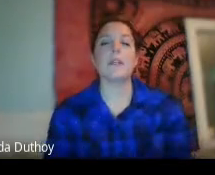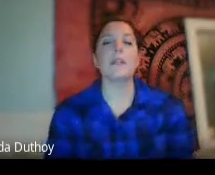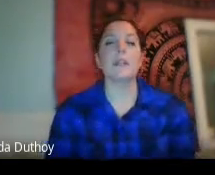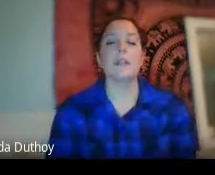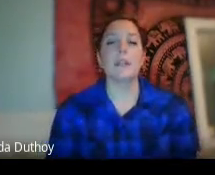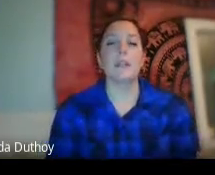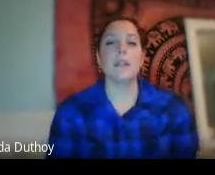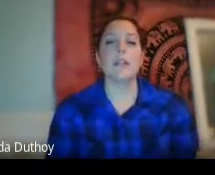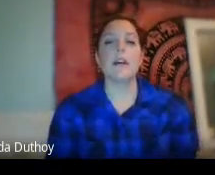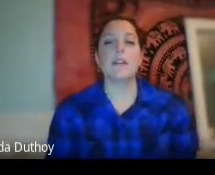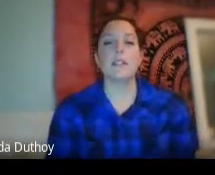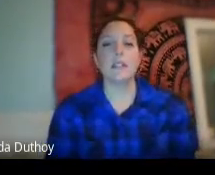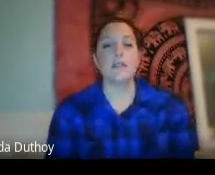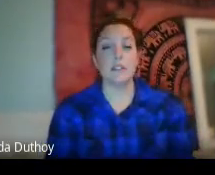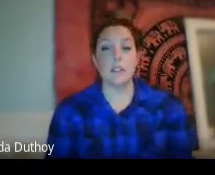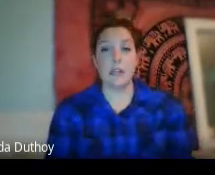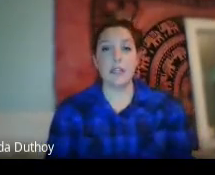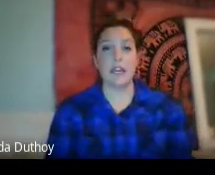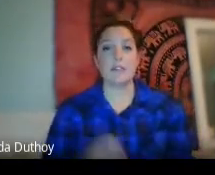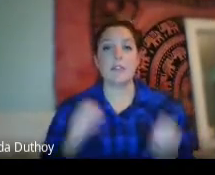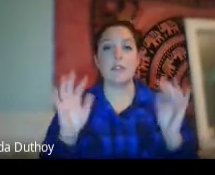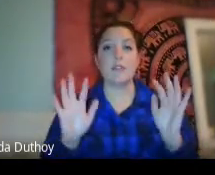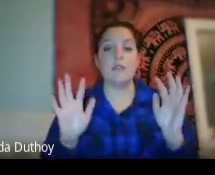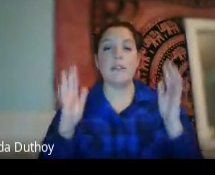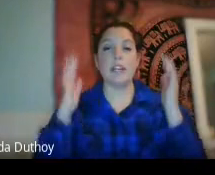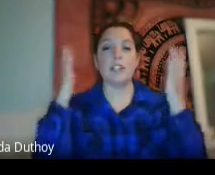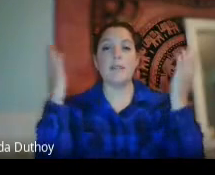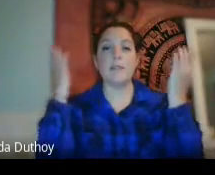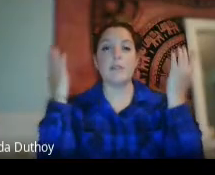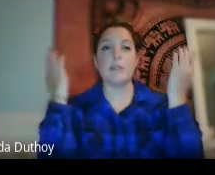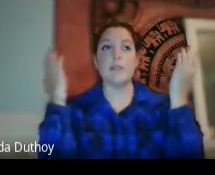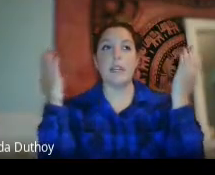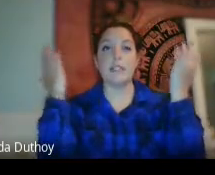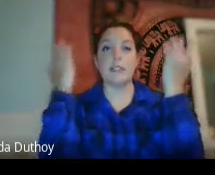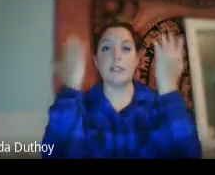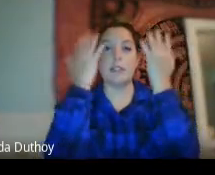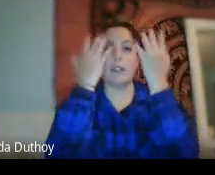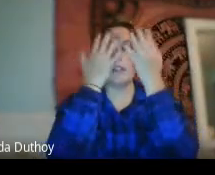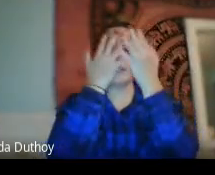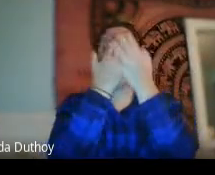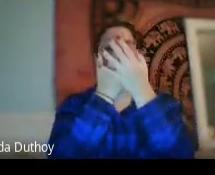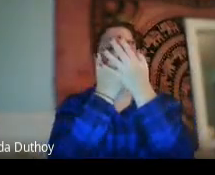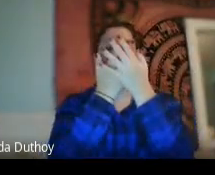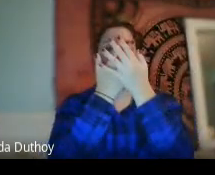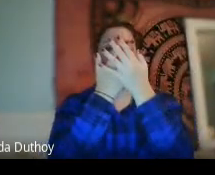cold. The sign for dark has 2 5 hand shapes in front of your face,